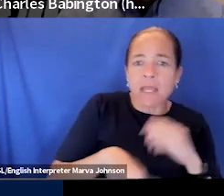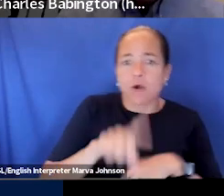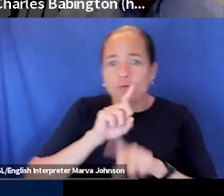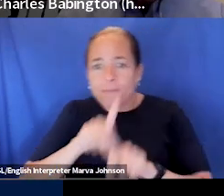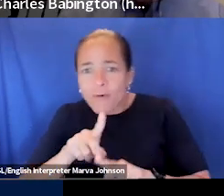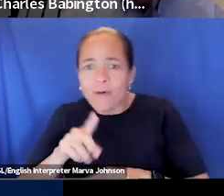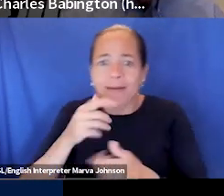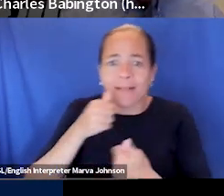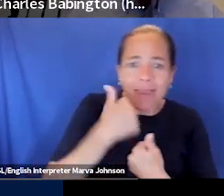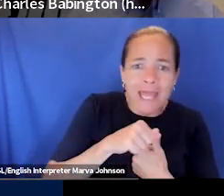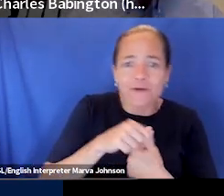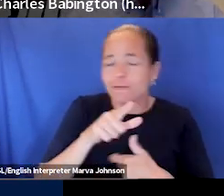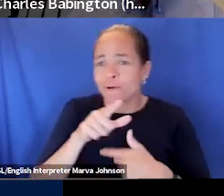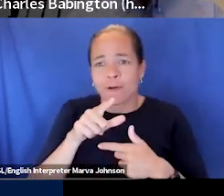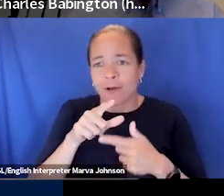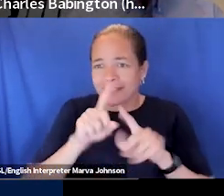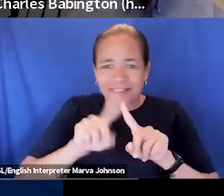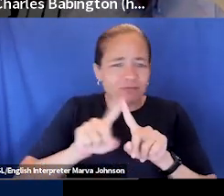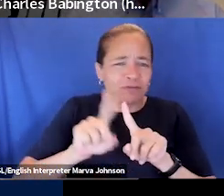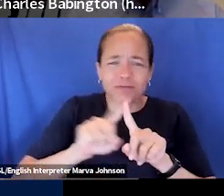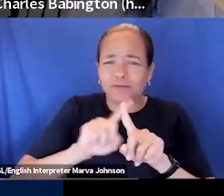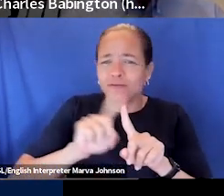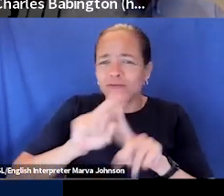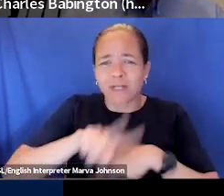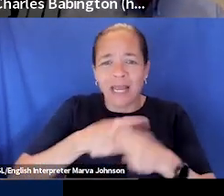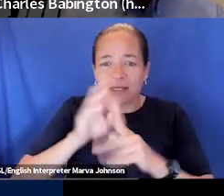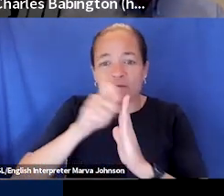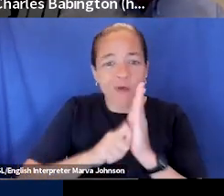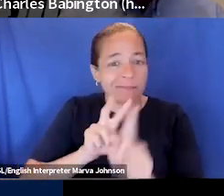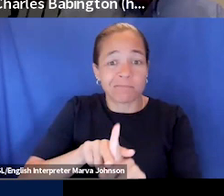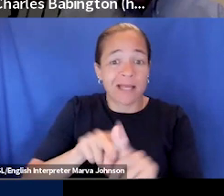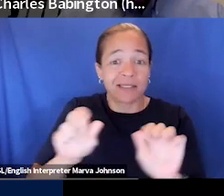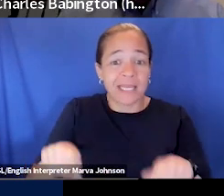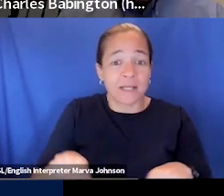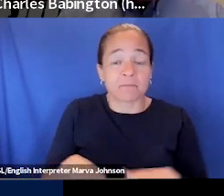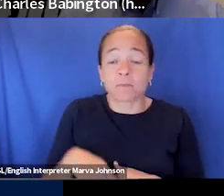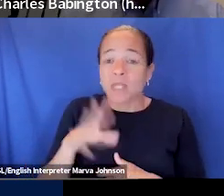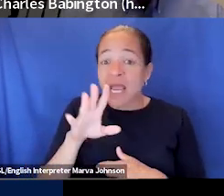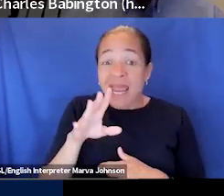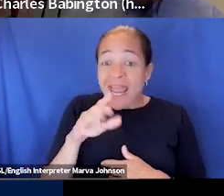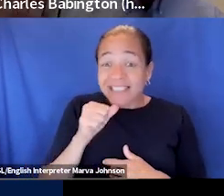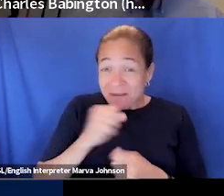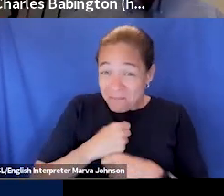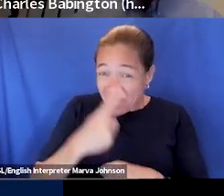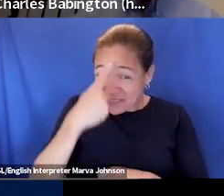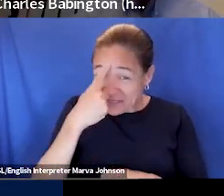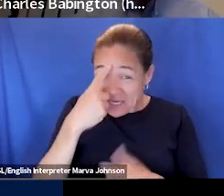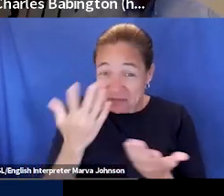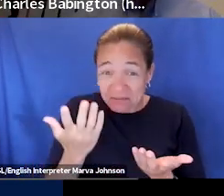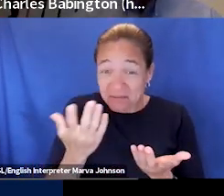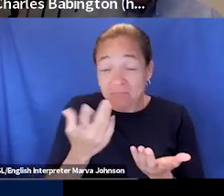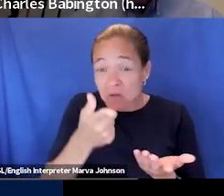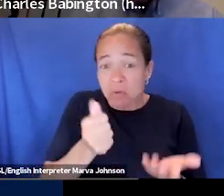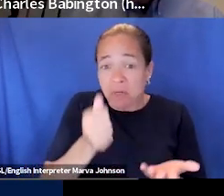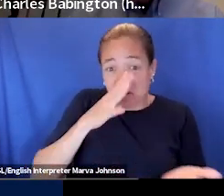to all those types of writing. Anything that I say today that doesn't make sense to you, you can ignore it. At the end of the day, it's your writing. So